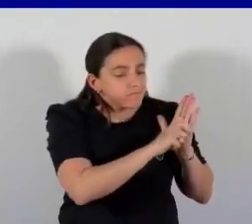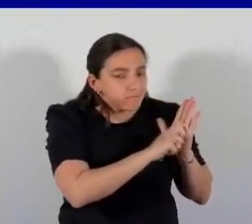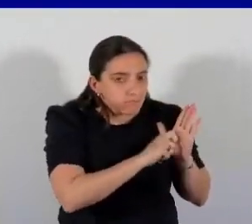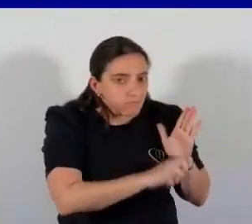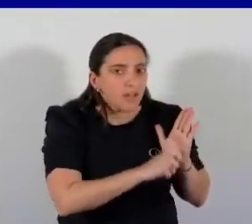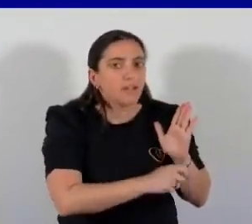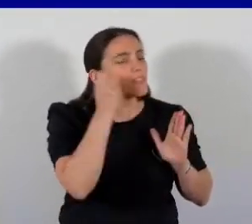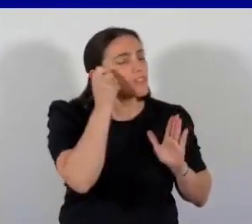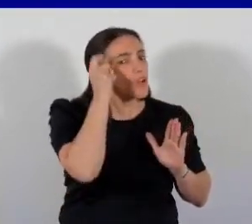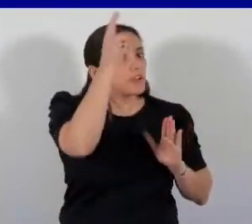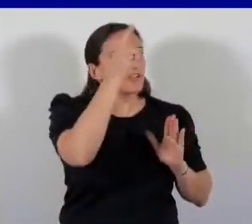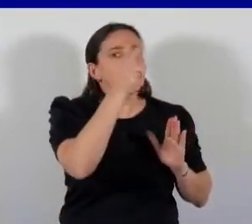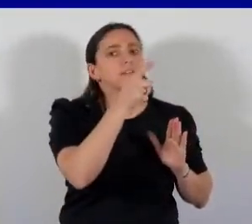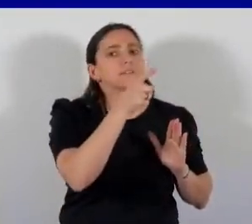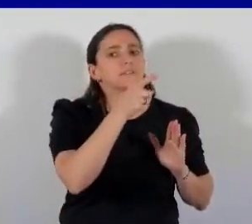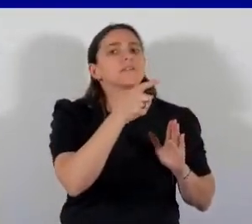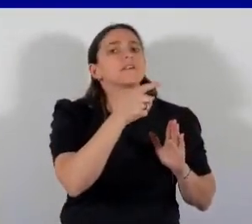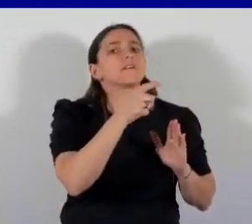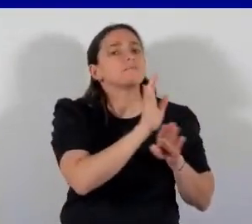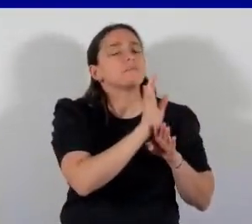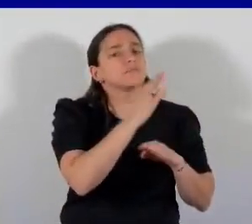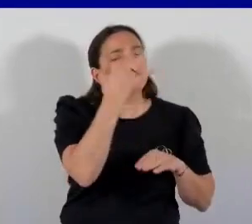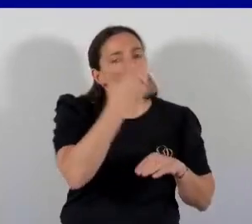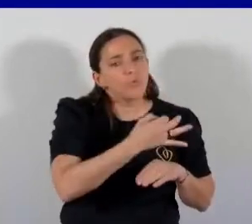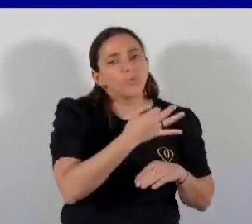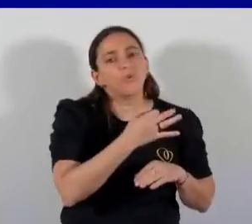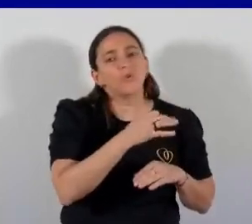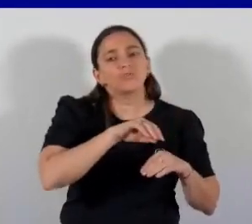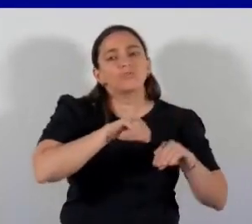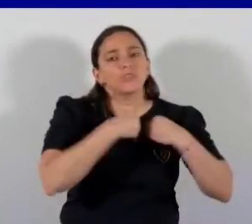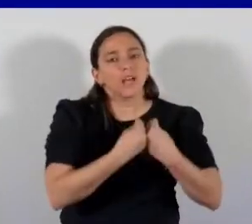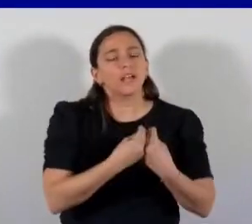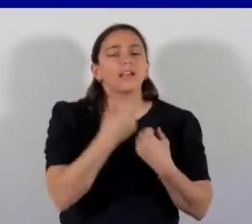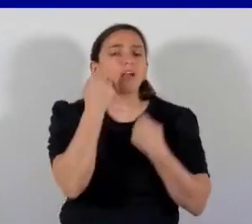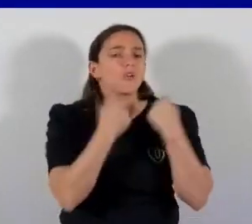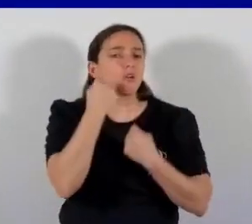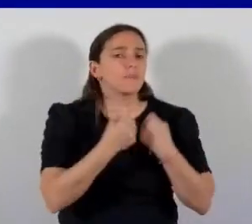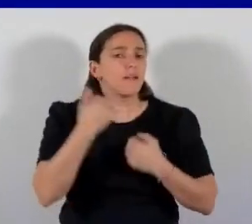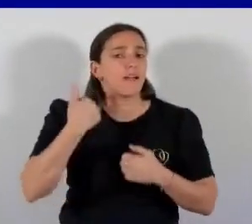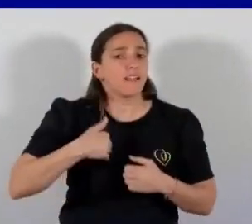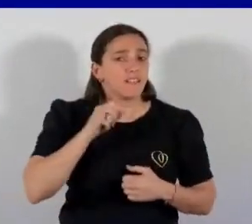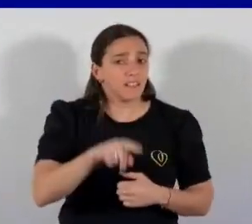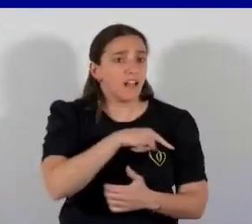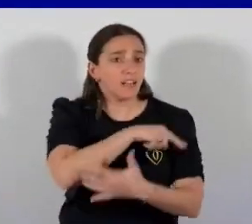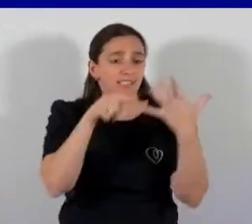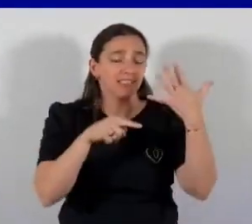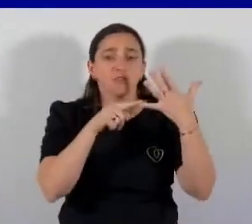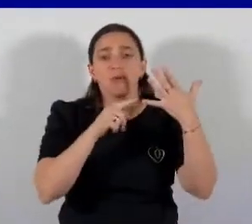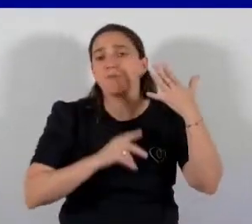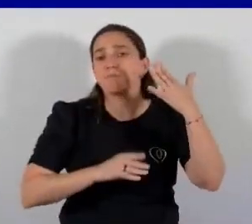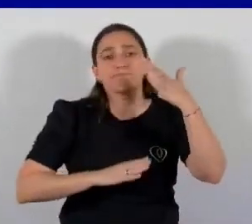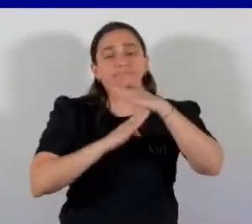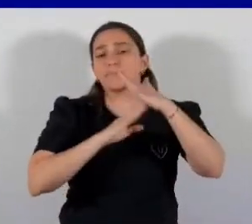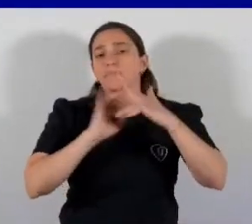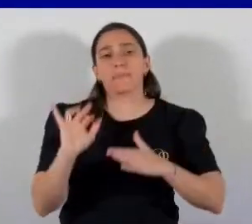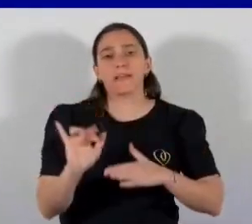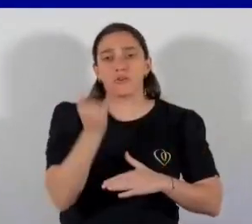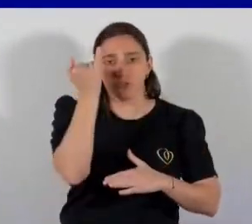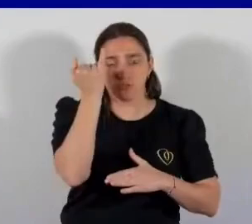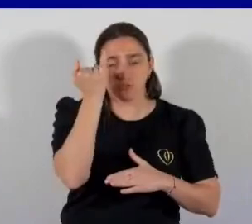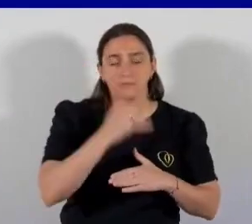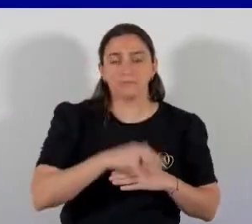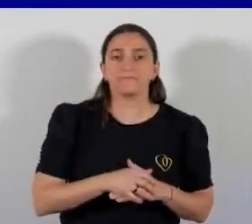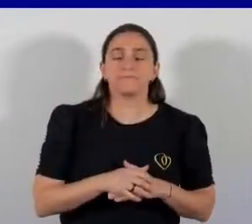Show was the one who tutored the doctoral thesis of Miguel Sadrowski. Argentina. He was probably one of the 5 best economists in